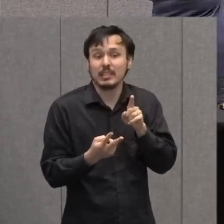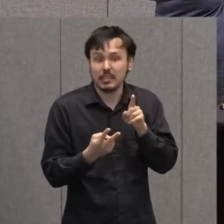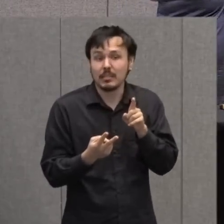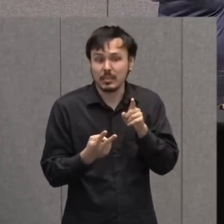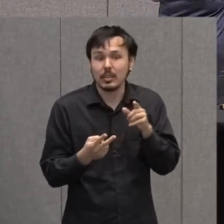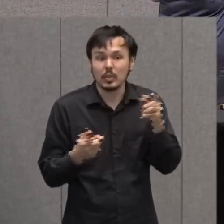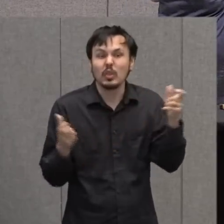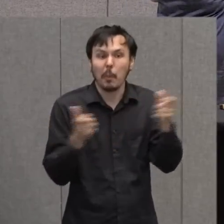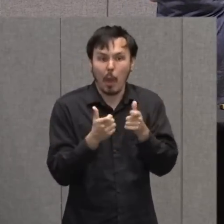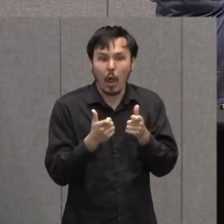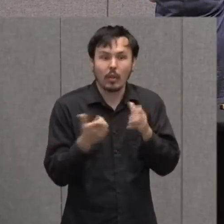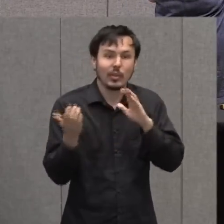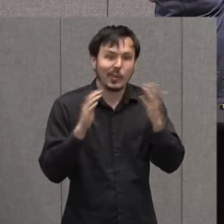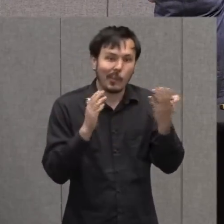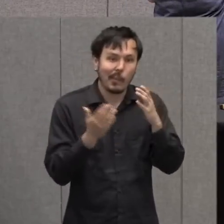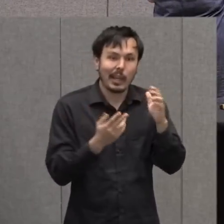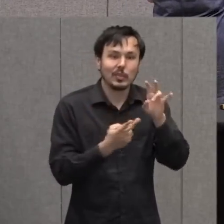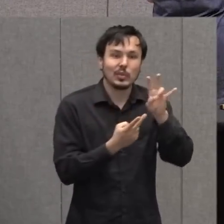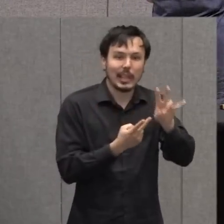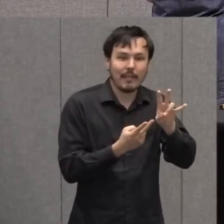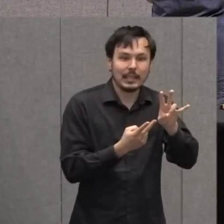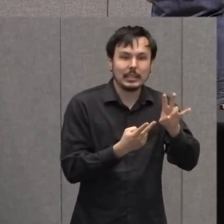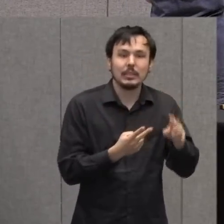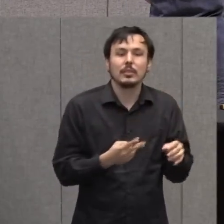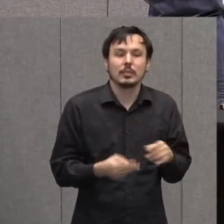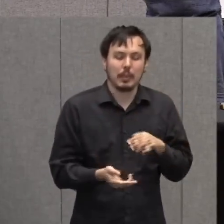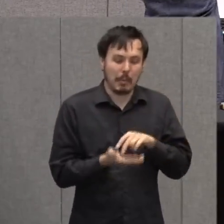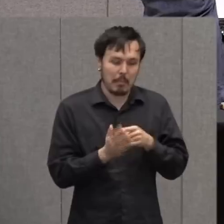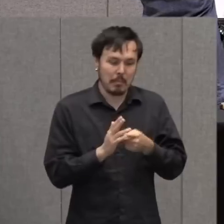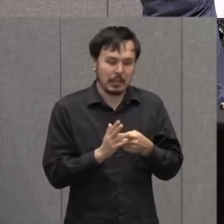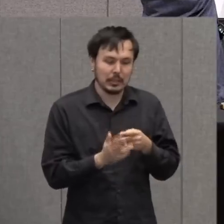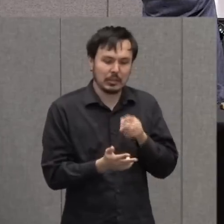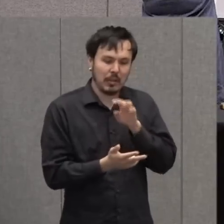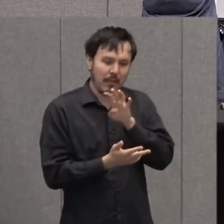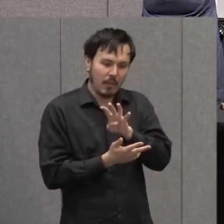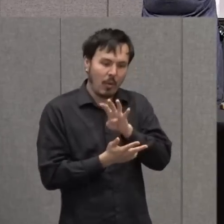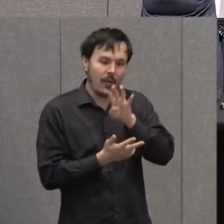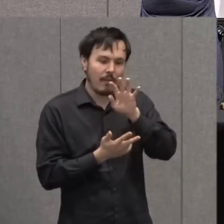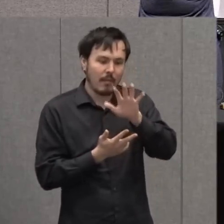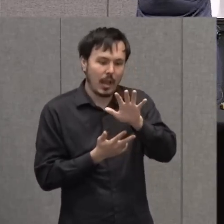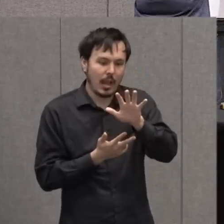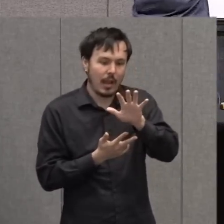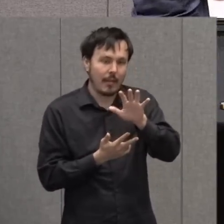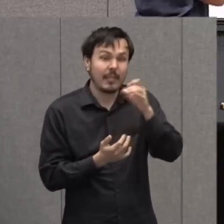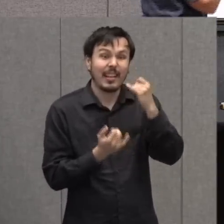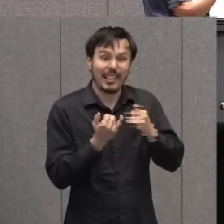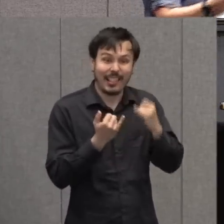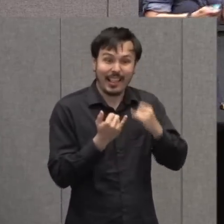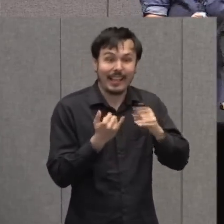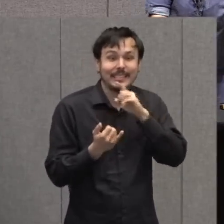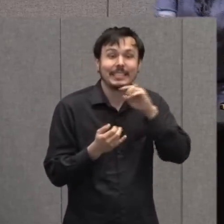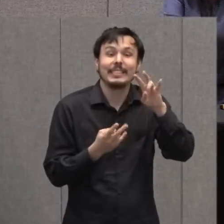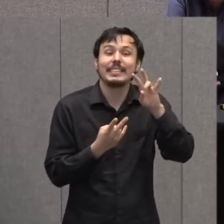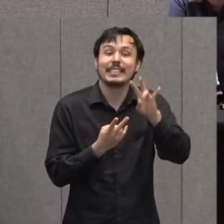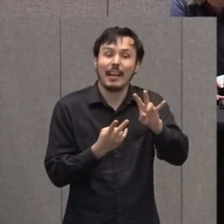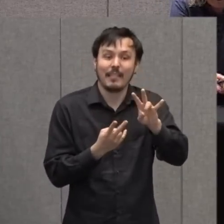the 5 in the tens place. There we go. And last, Would be the 7. and it's going to need tape, I can